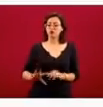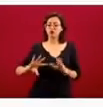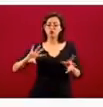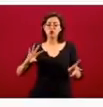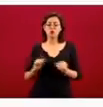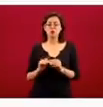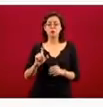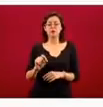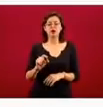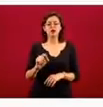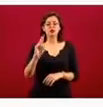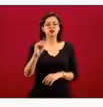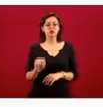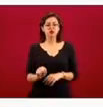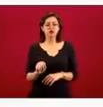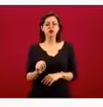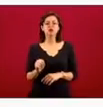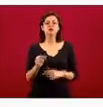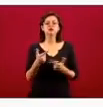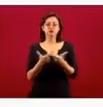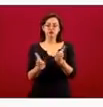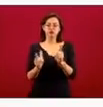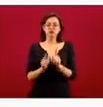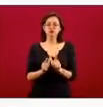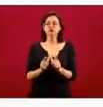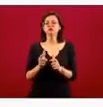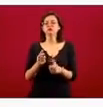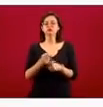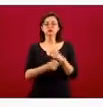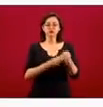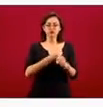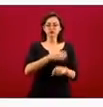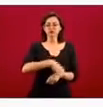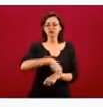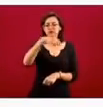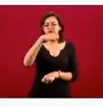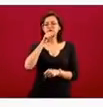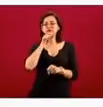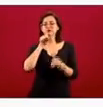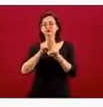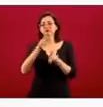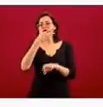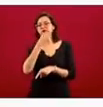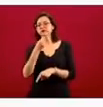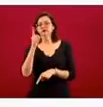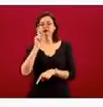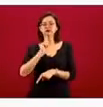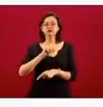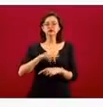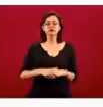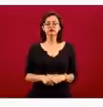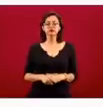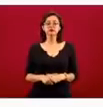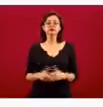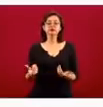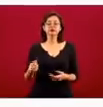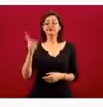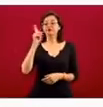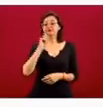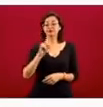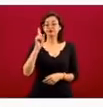of the deaths that we have had to deal with so far, and this is also attending to the